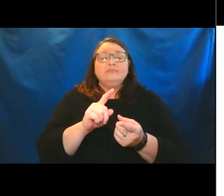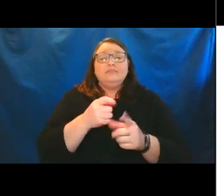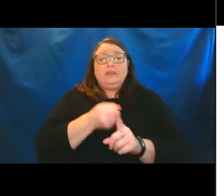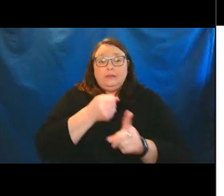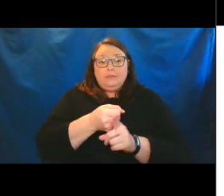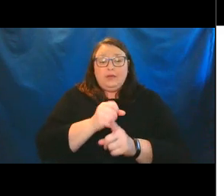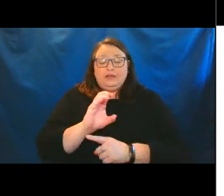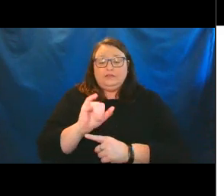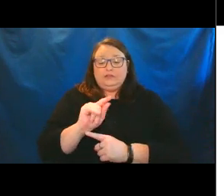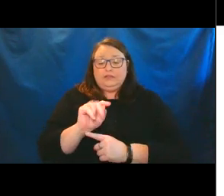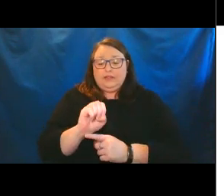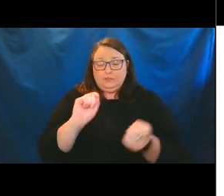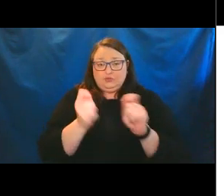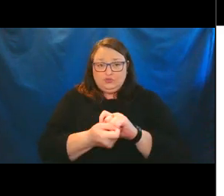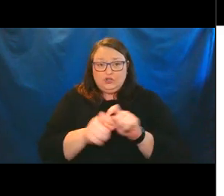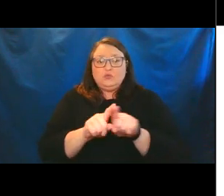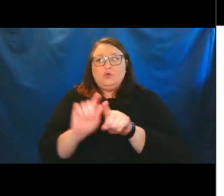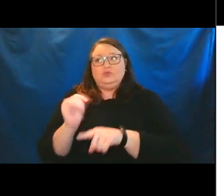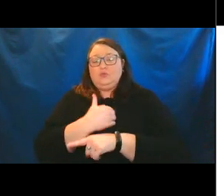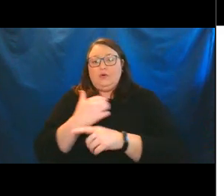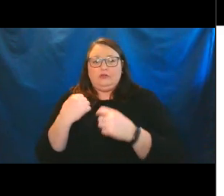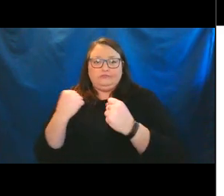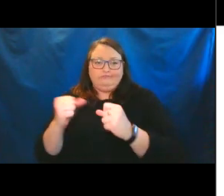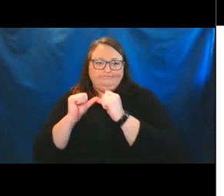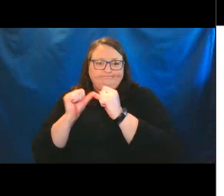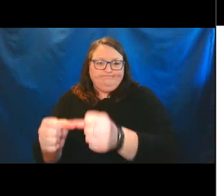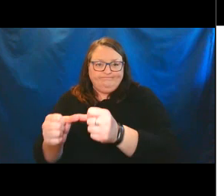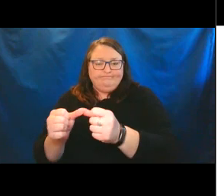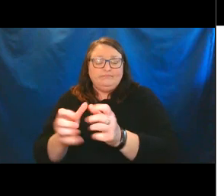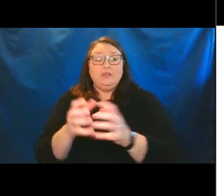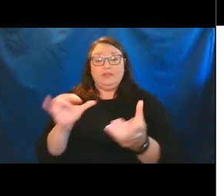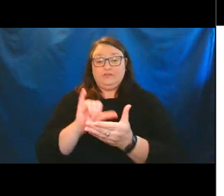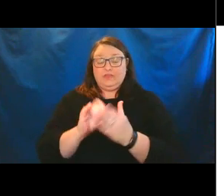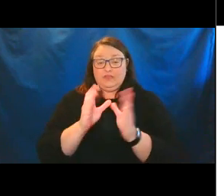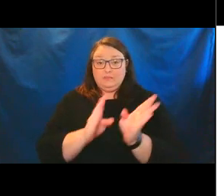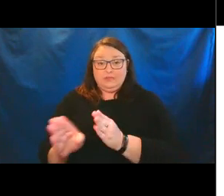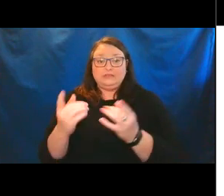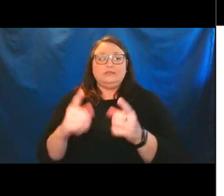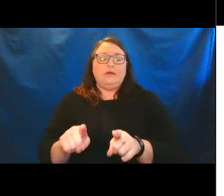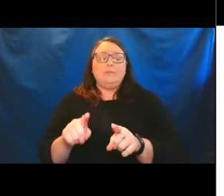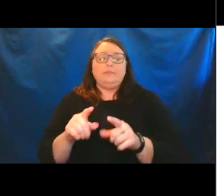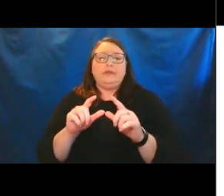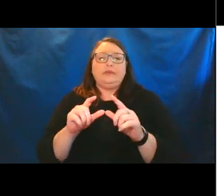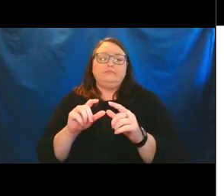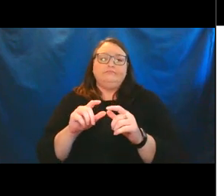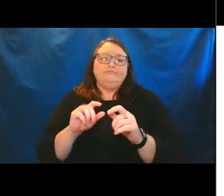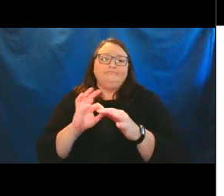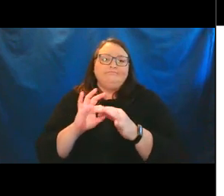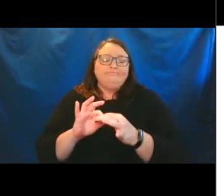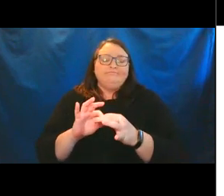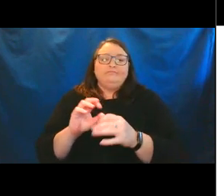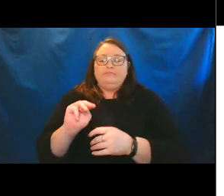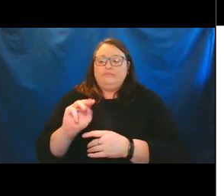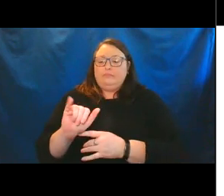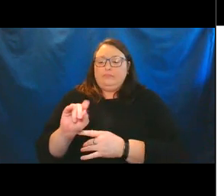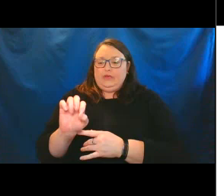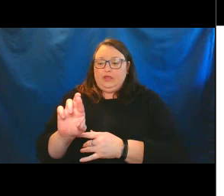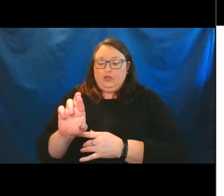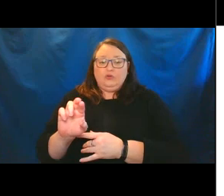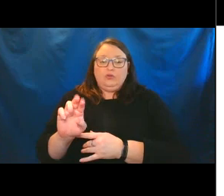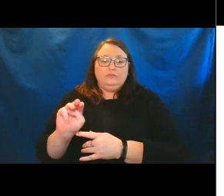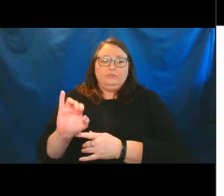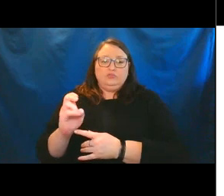also our resilience. And much of that planning has happened within the frame of Mayor Michelle Wu's Green New